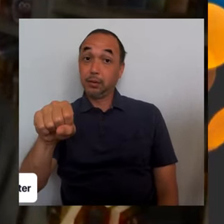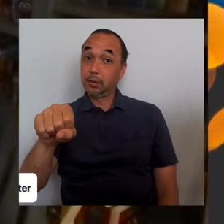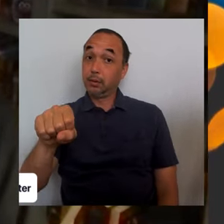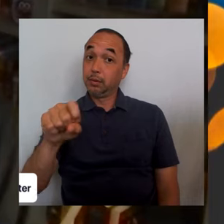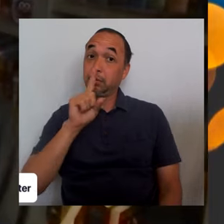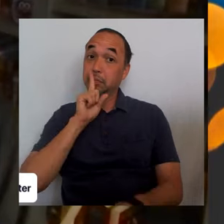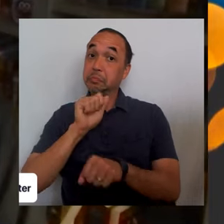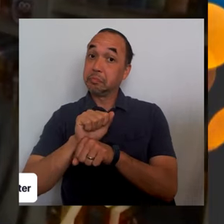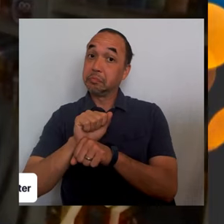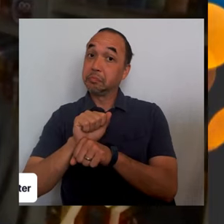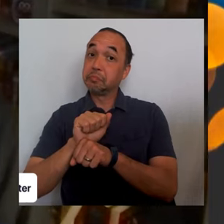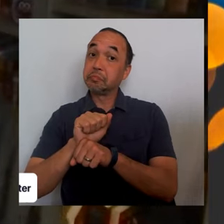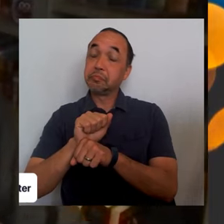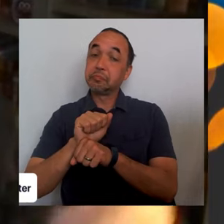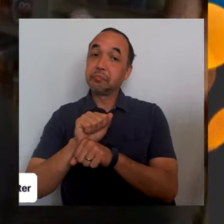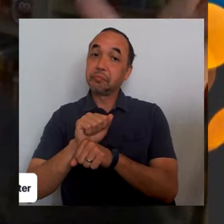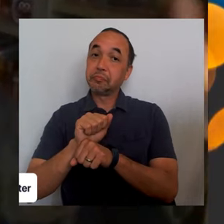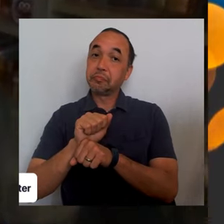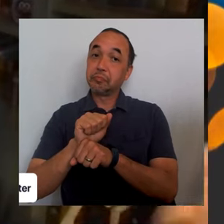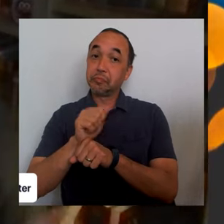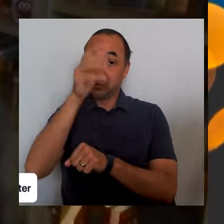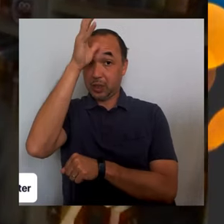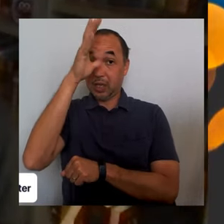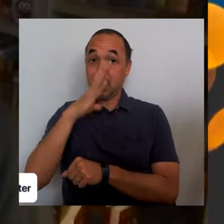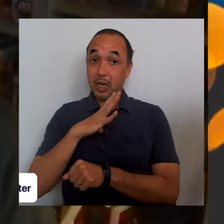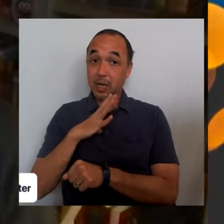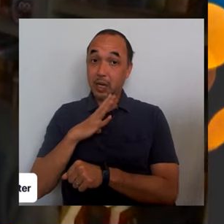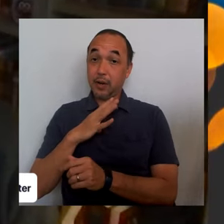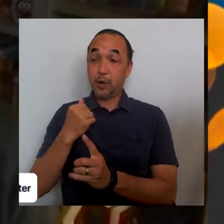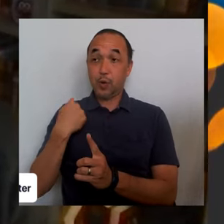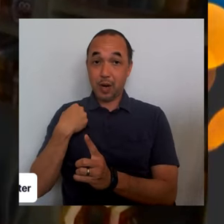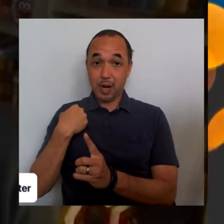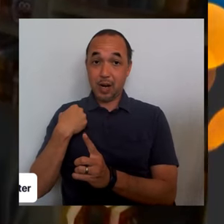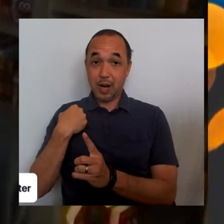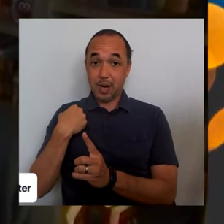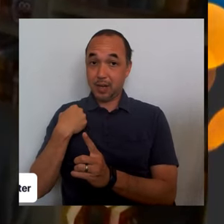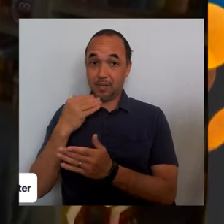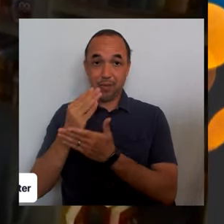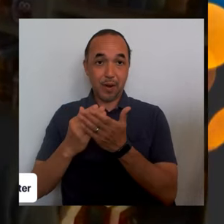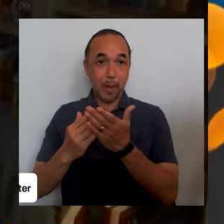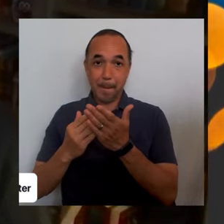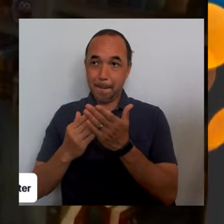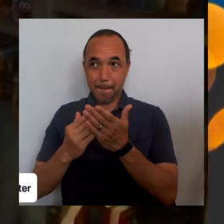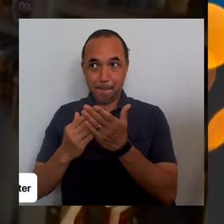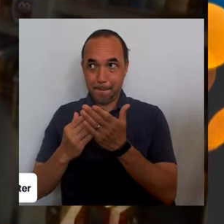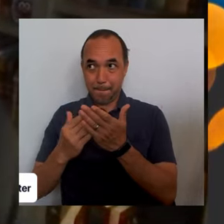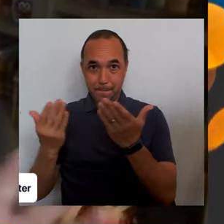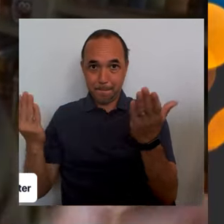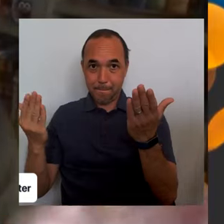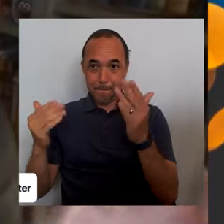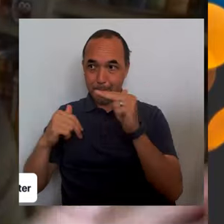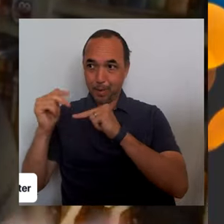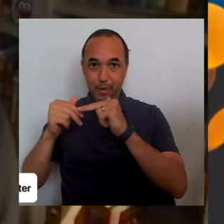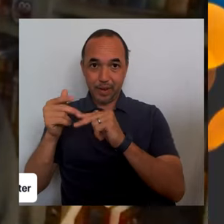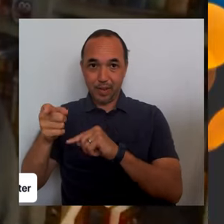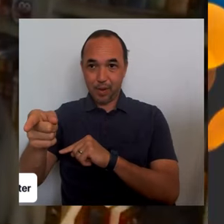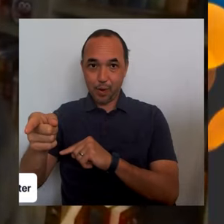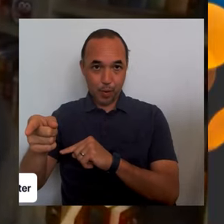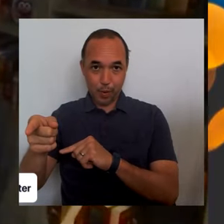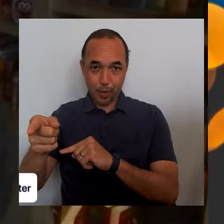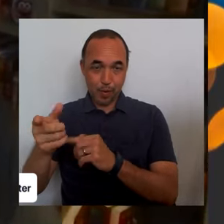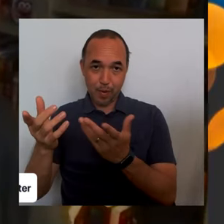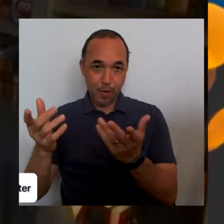a gentleman that did have a structure back there and possibly lived on the back land there. And that could be where the structure